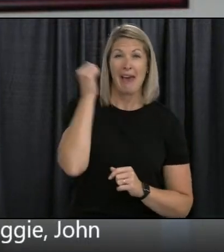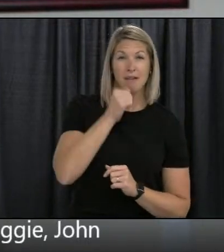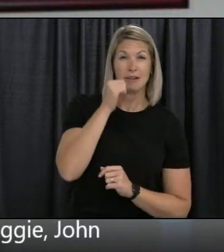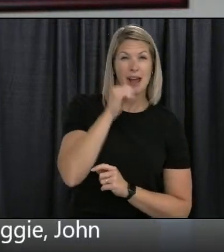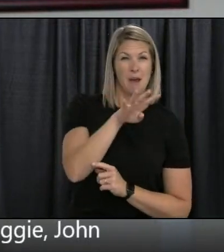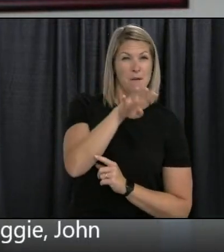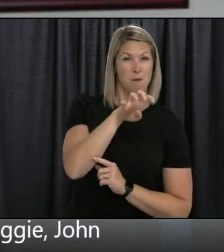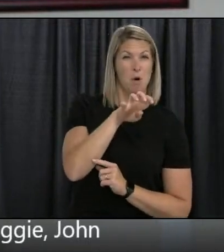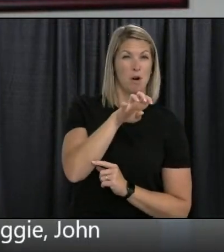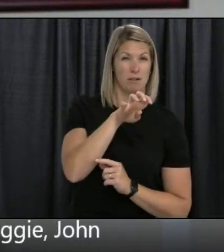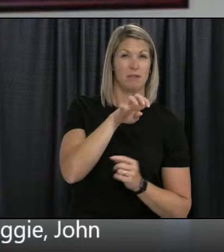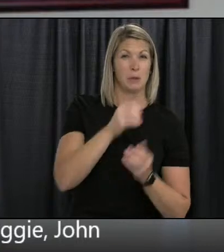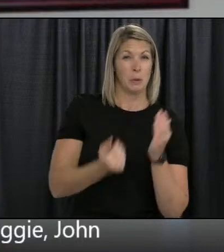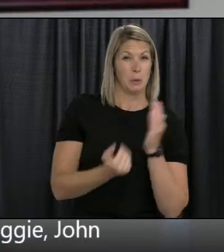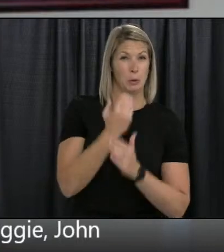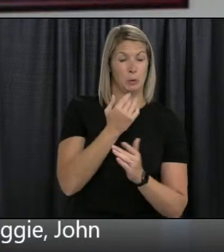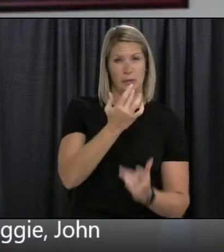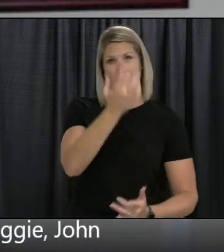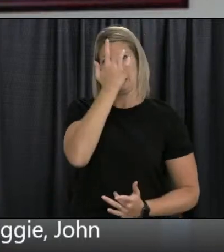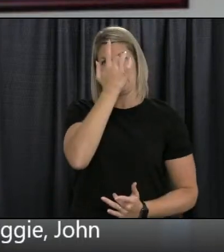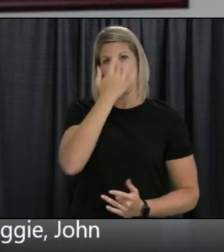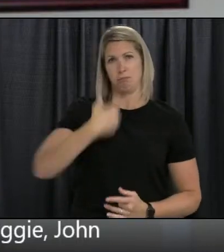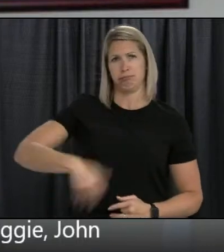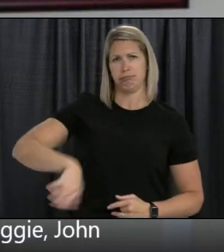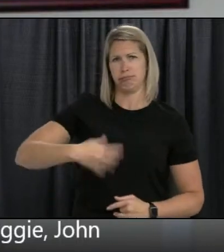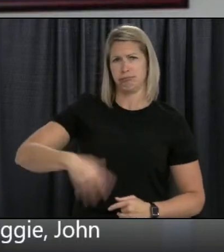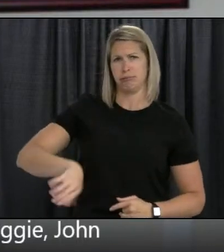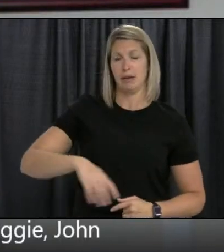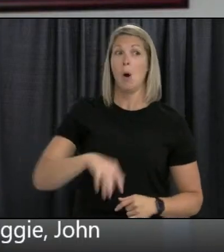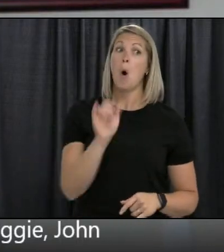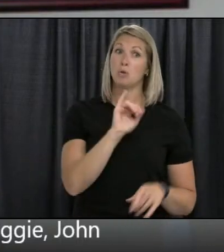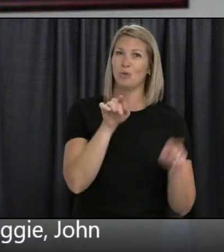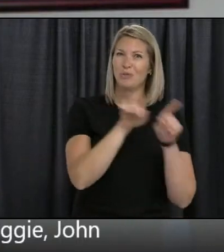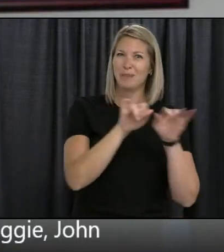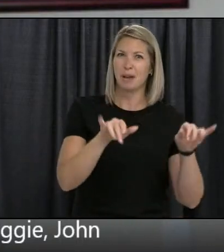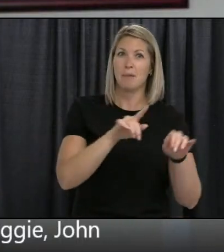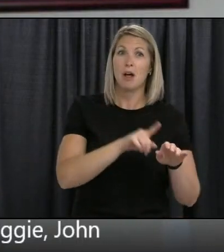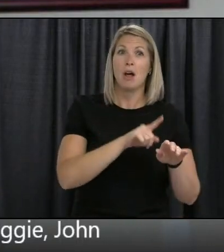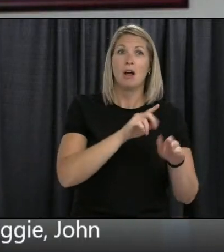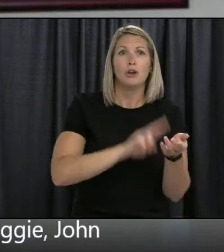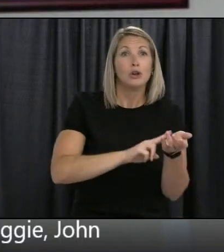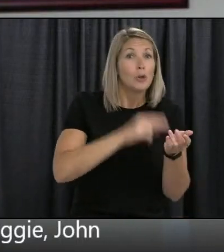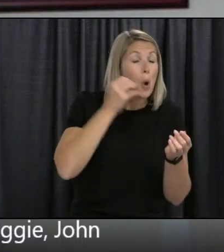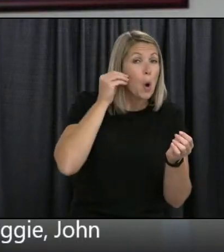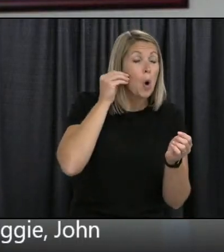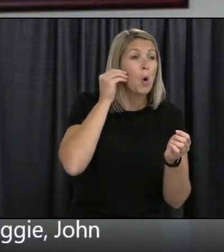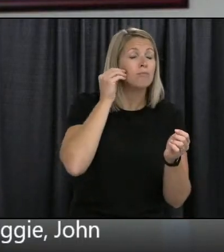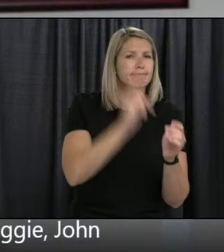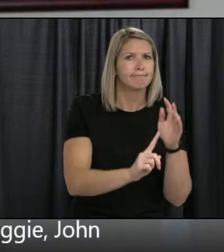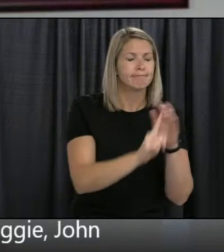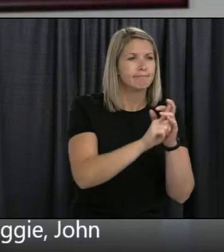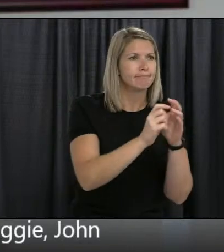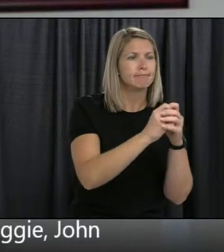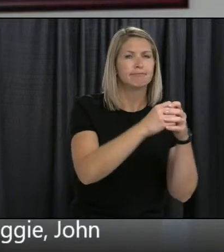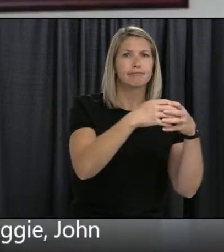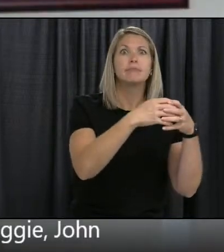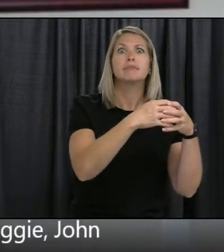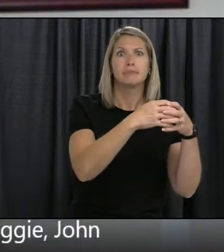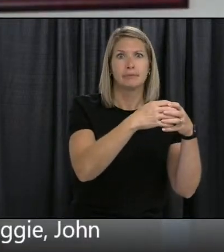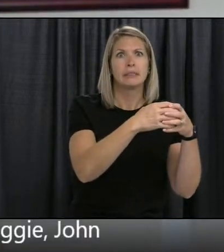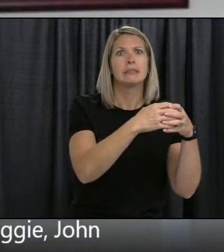has done for the last little while. They have outbreaks in long-term care facilities, which had, over the